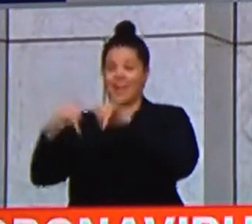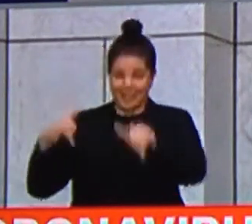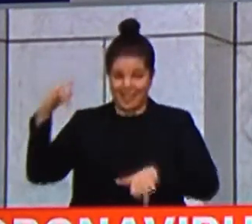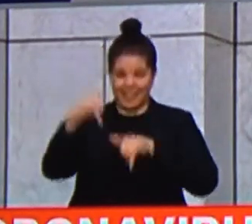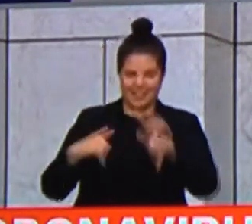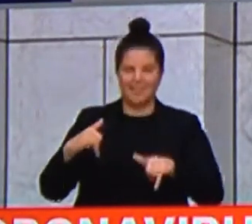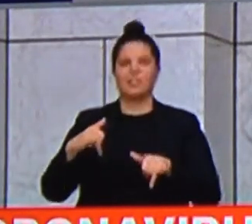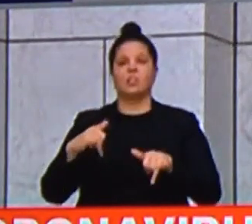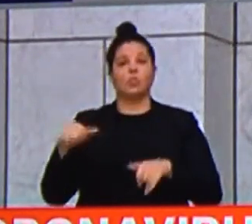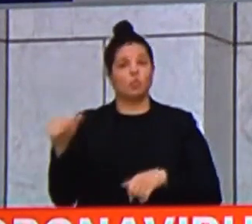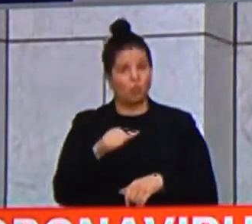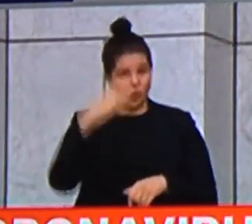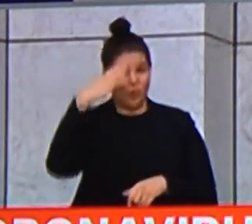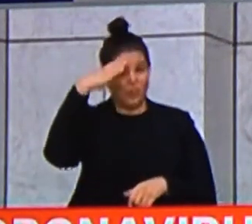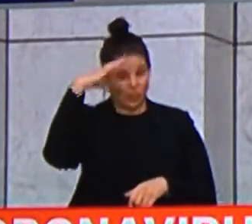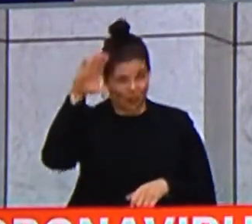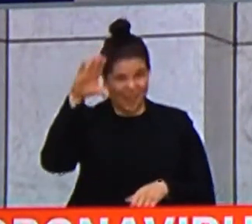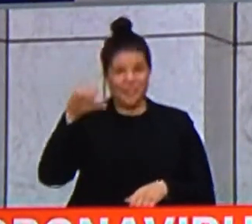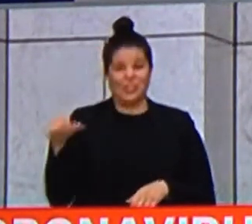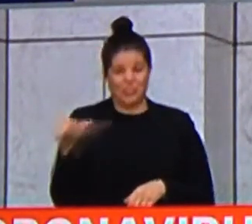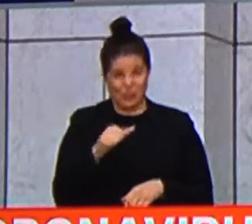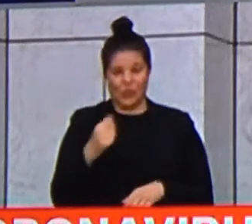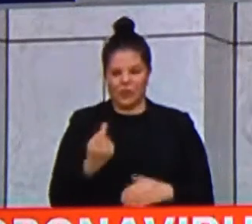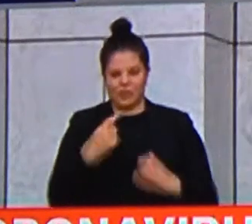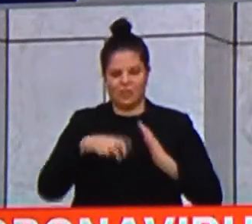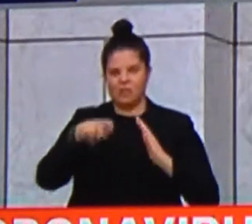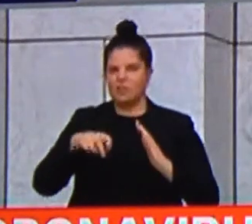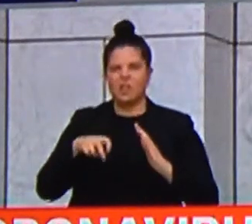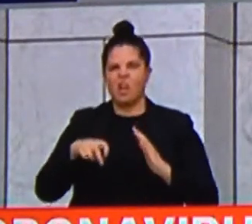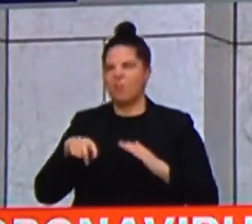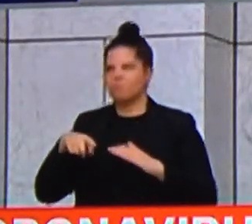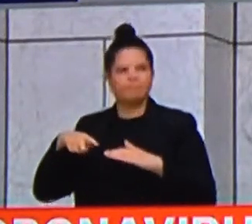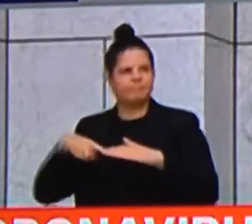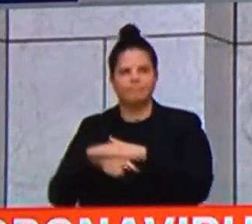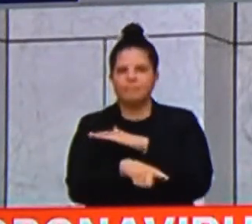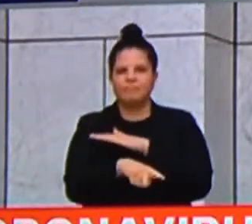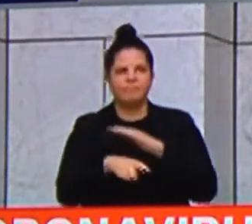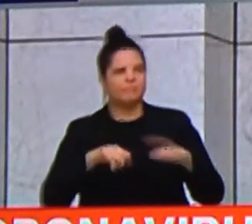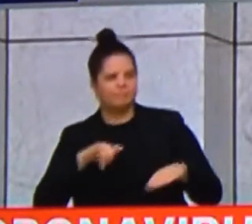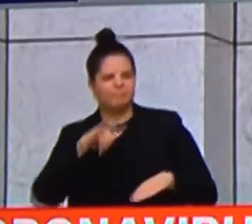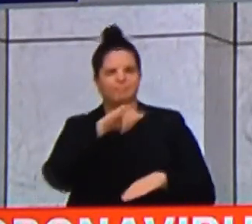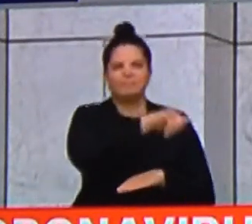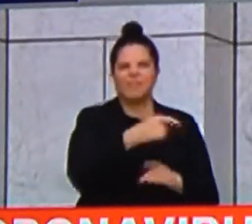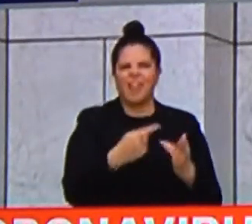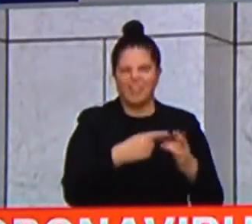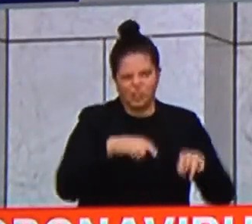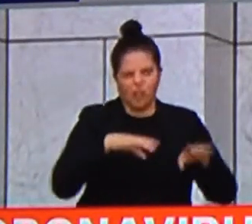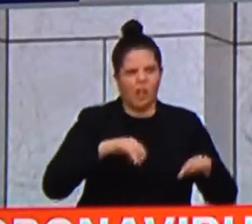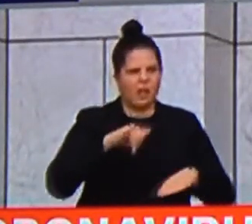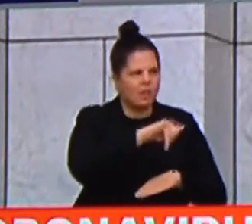and devastating, particularly for the families of those, they have been confined particularly to those who